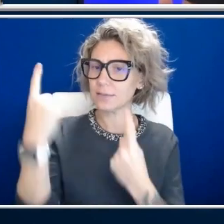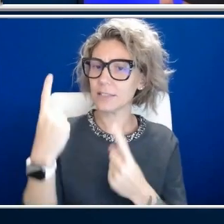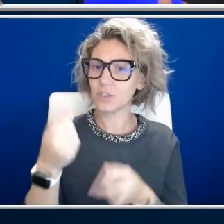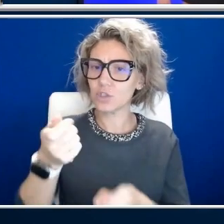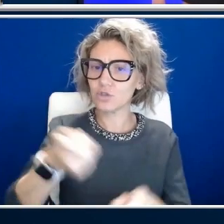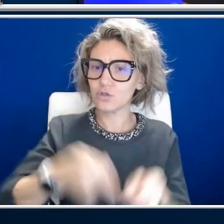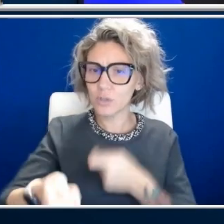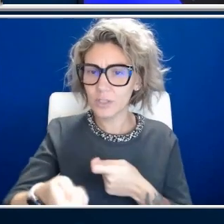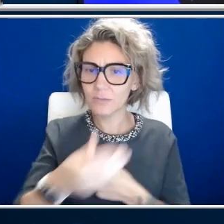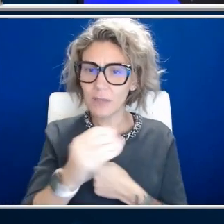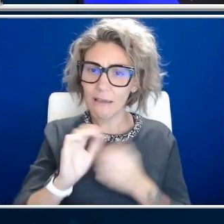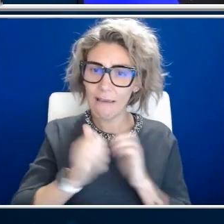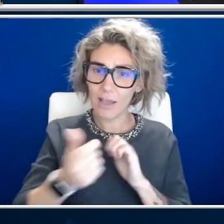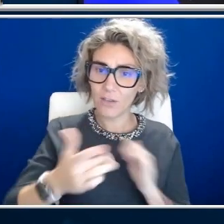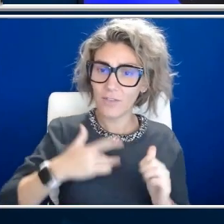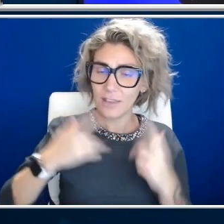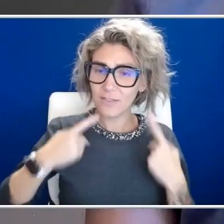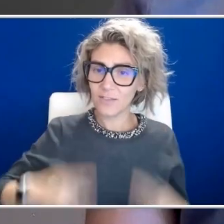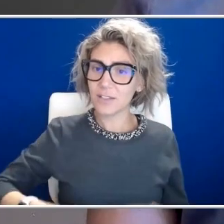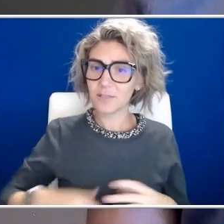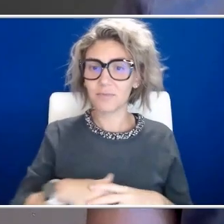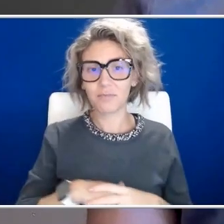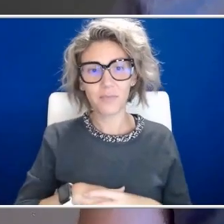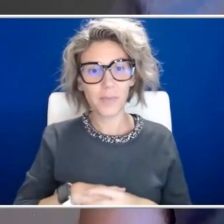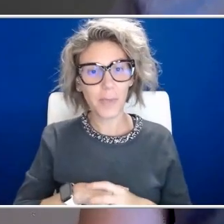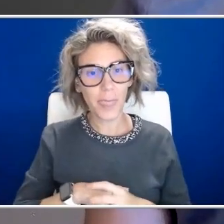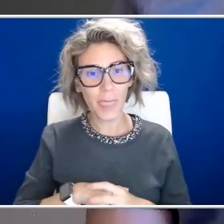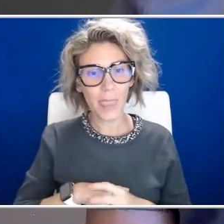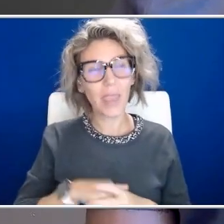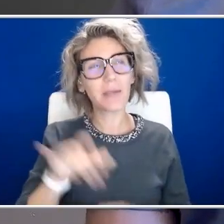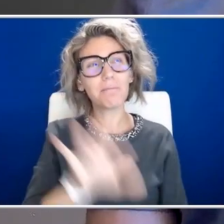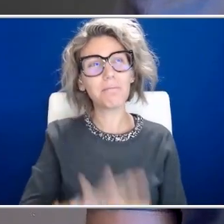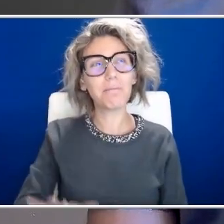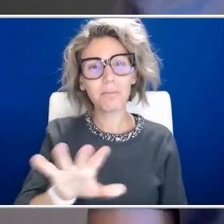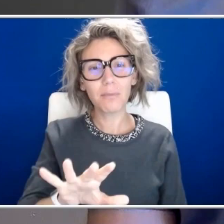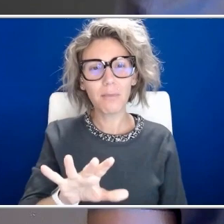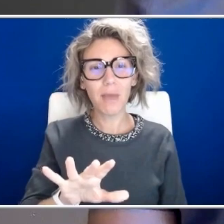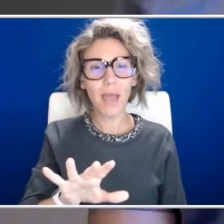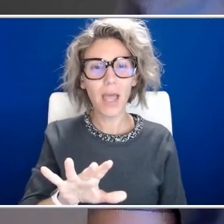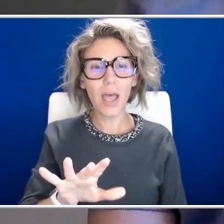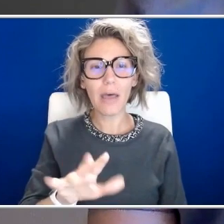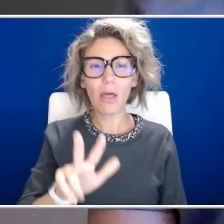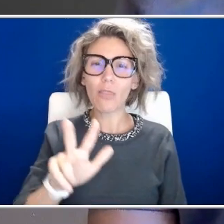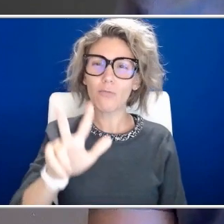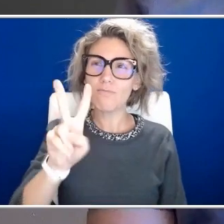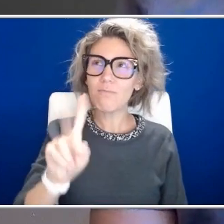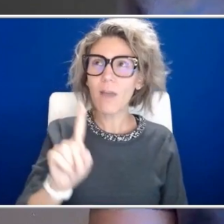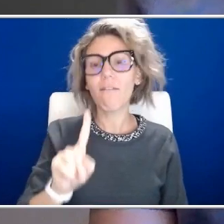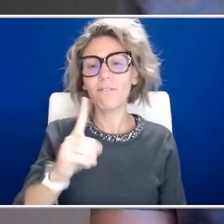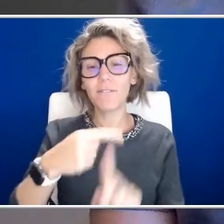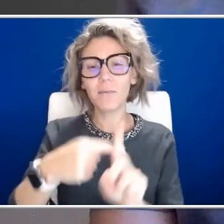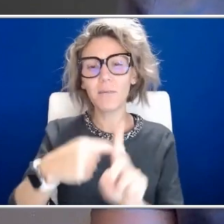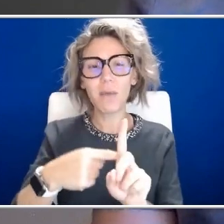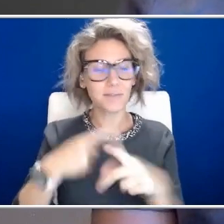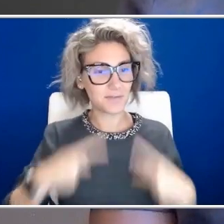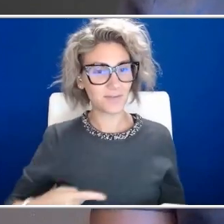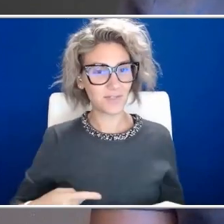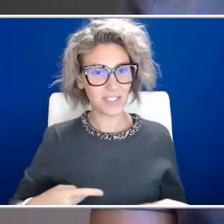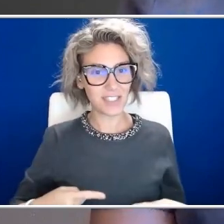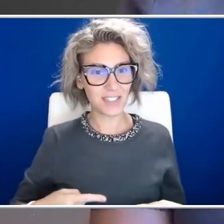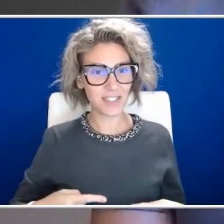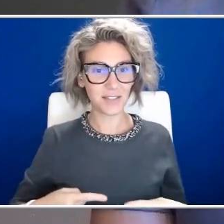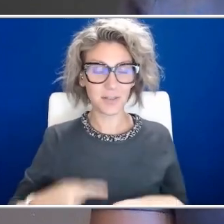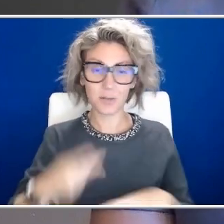how are you feeling physically? Yeah, so it's been about 3.5 months. Physically, just feeling a